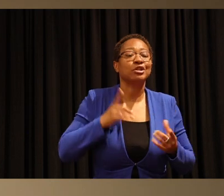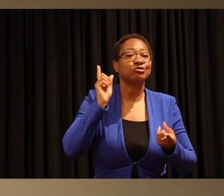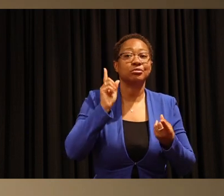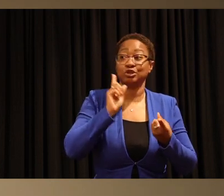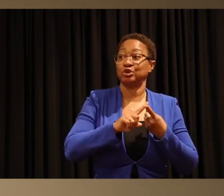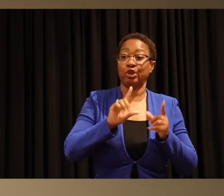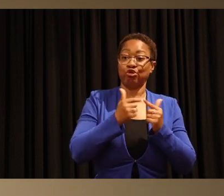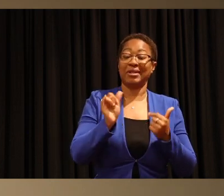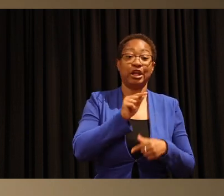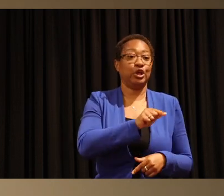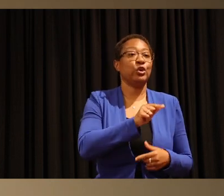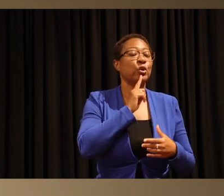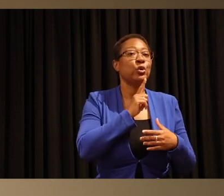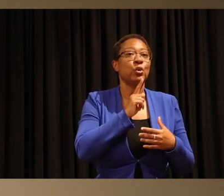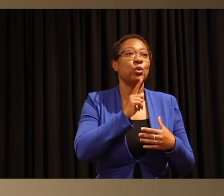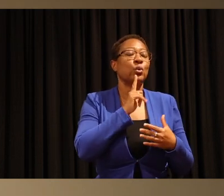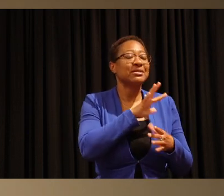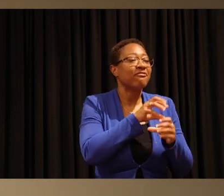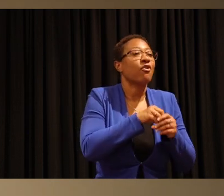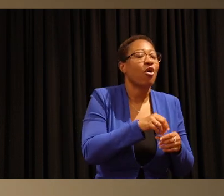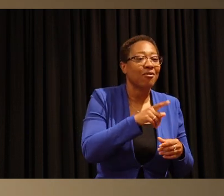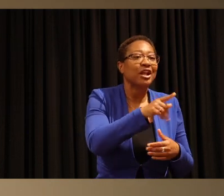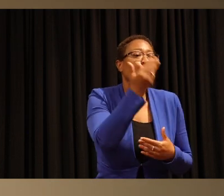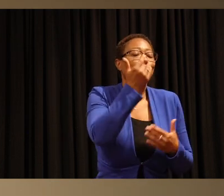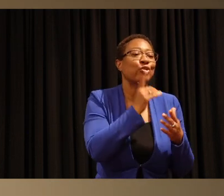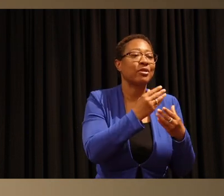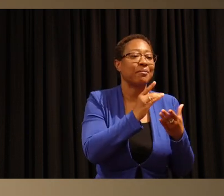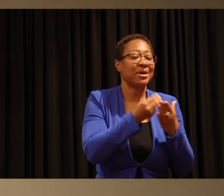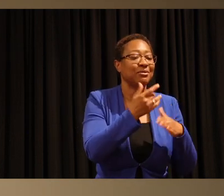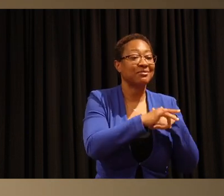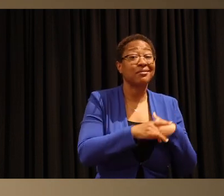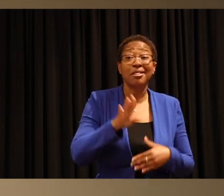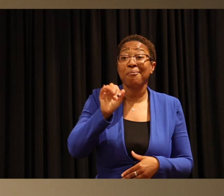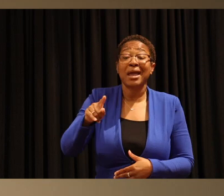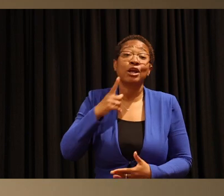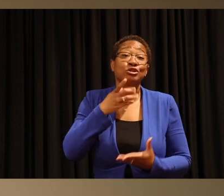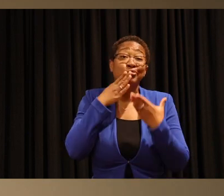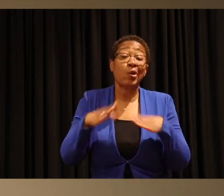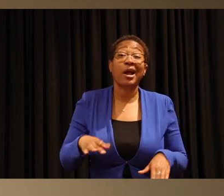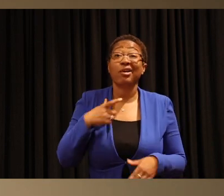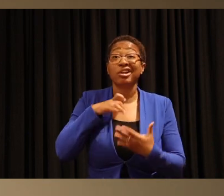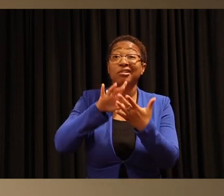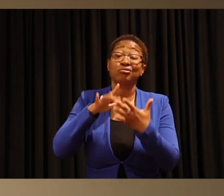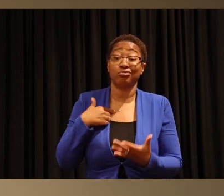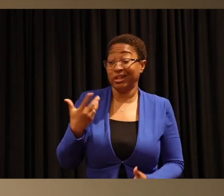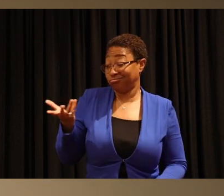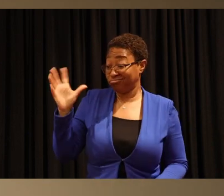groups like you that this money's available. And the banks didn't do enough outreach, you know, to say, hey, we got this